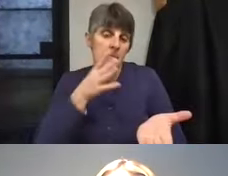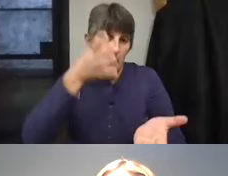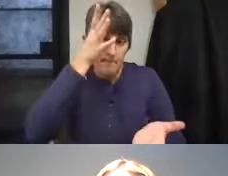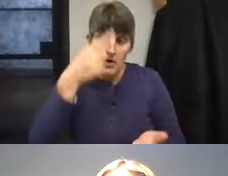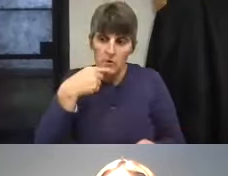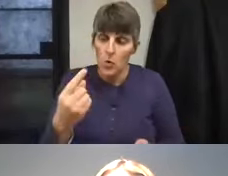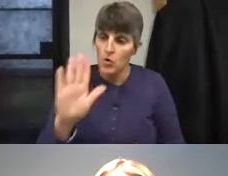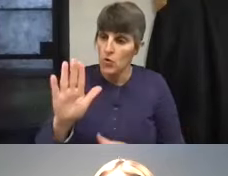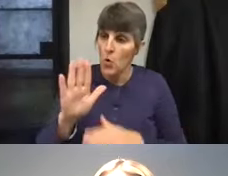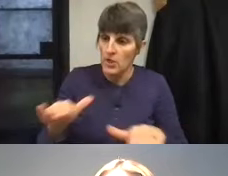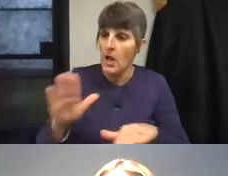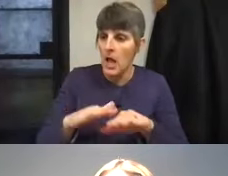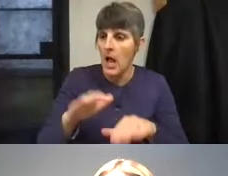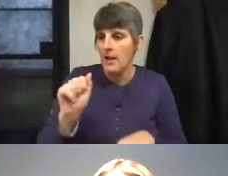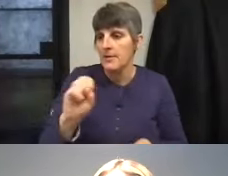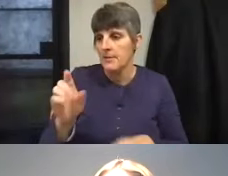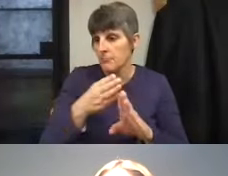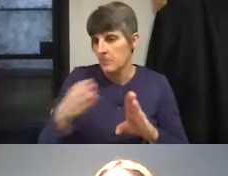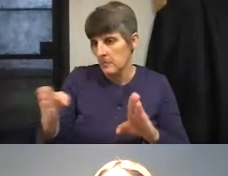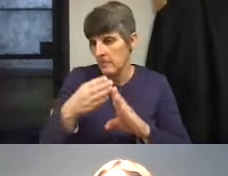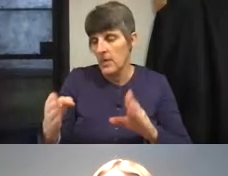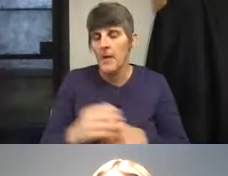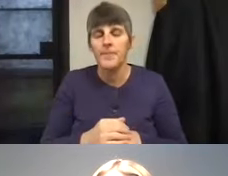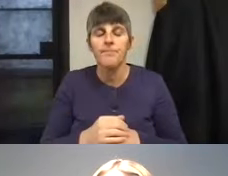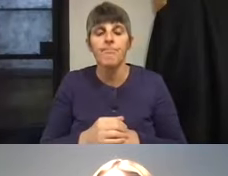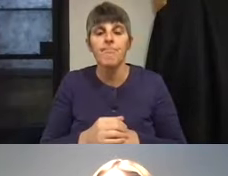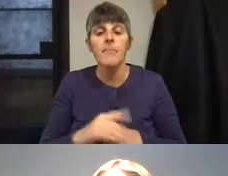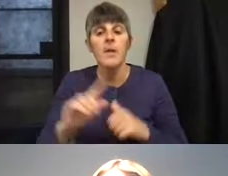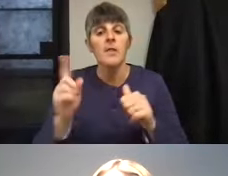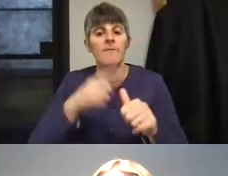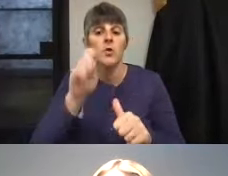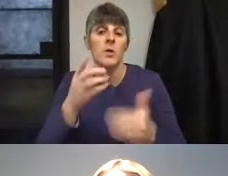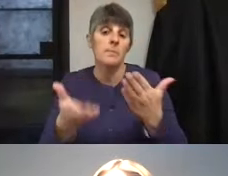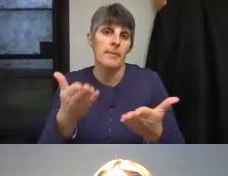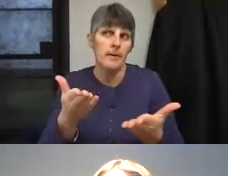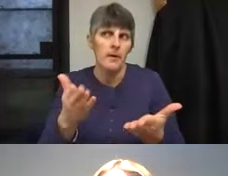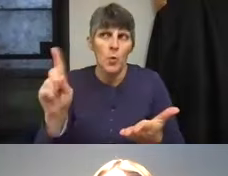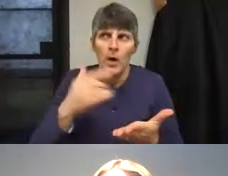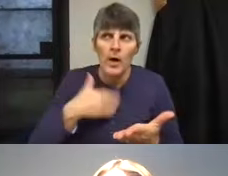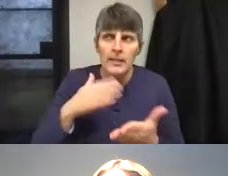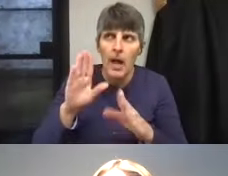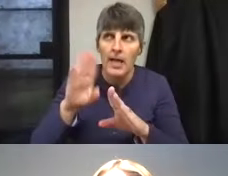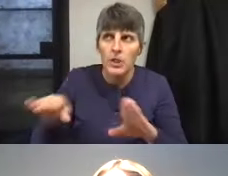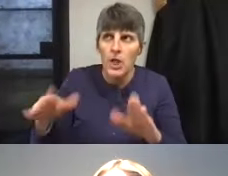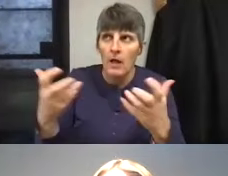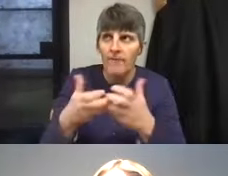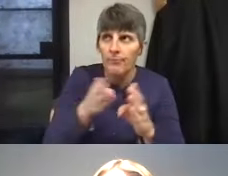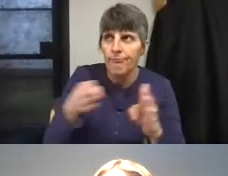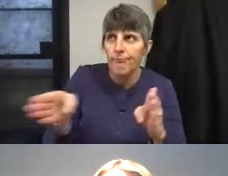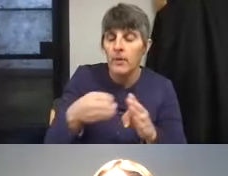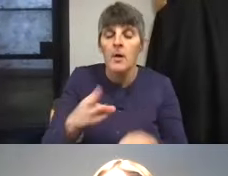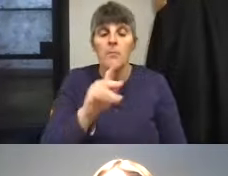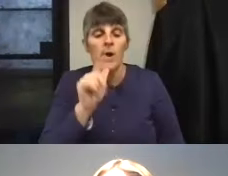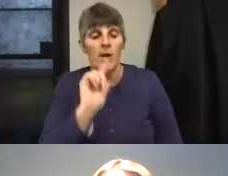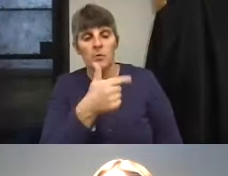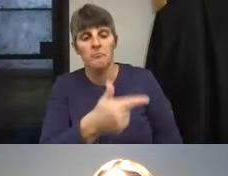that your child is on the autism spectrum. The first question might be like, where is my child on the spectrum? So Brenna, I'll turn to